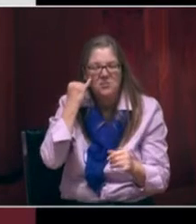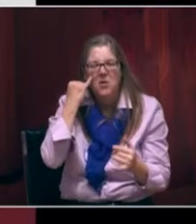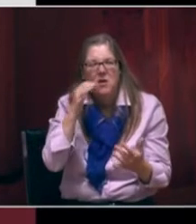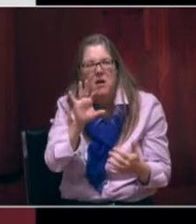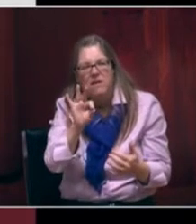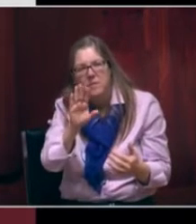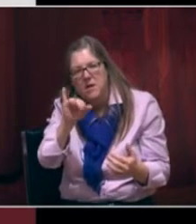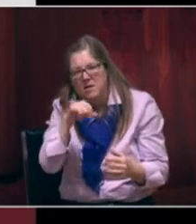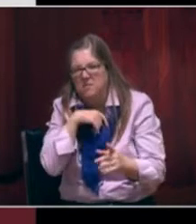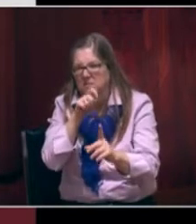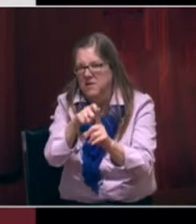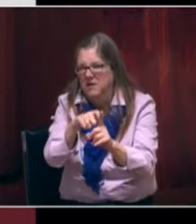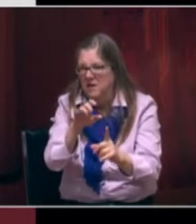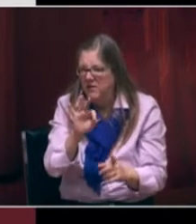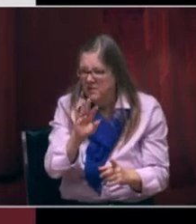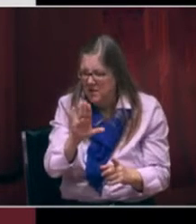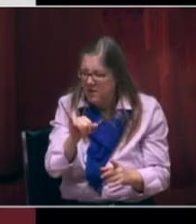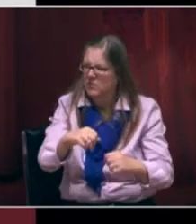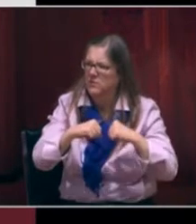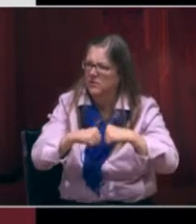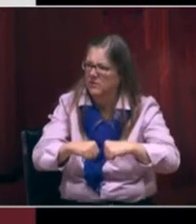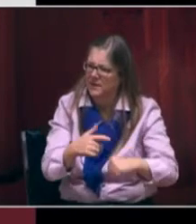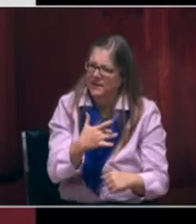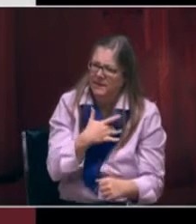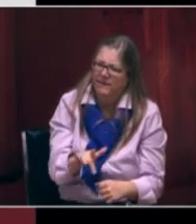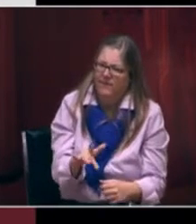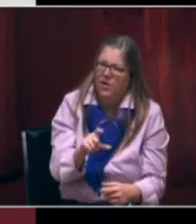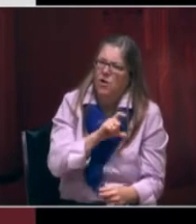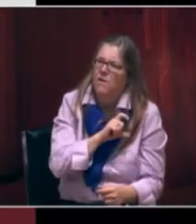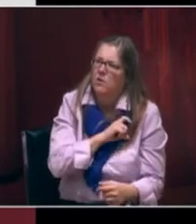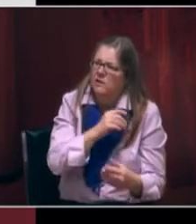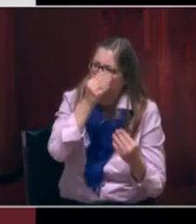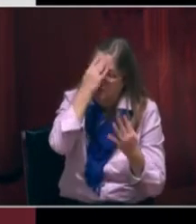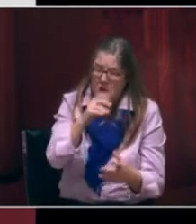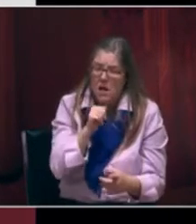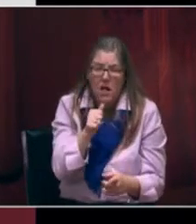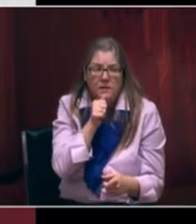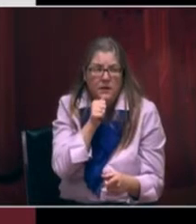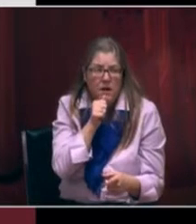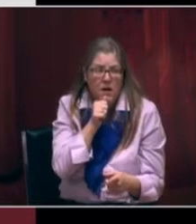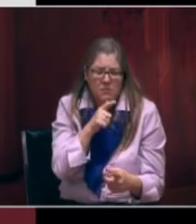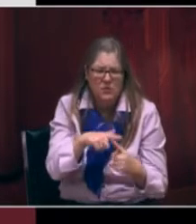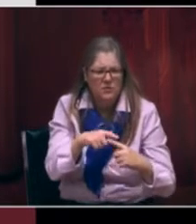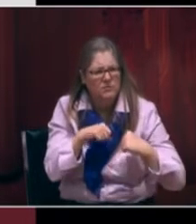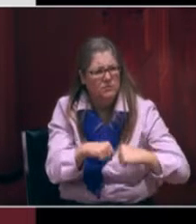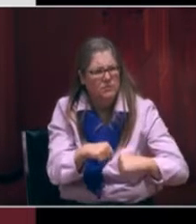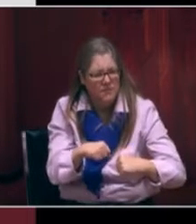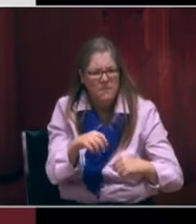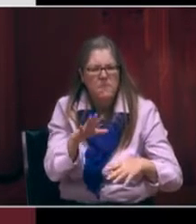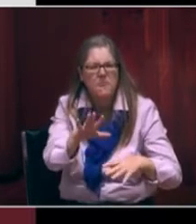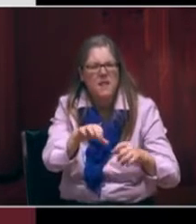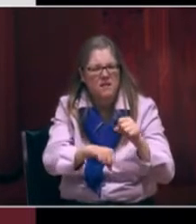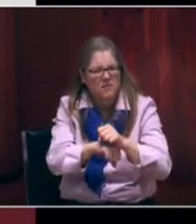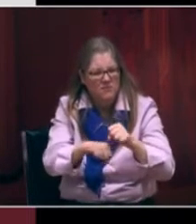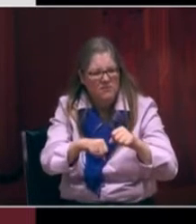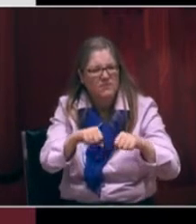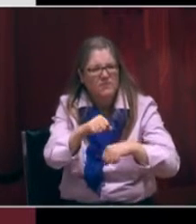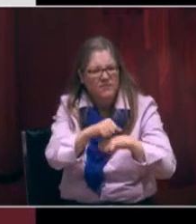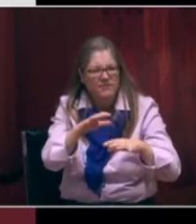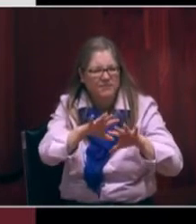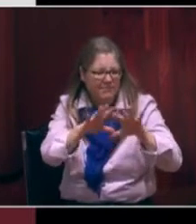guys. Let's say that they're protecting sensitive law enforcement information, which is unclassified, on a secure infrastructure like a JWICS